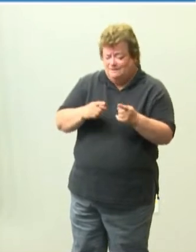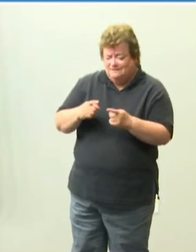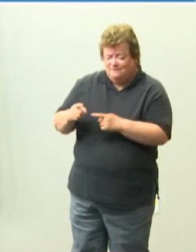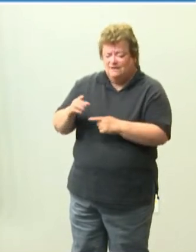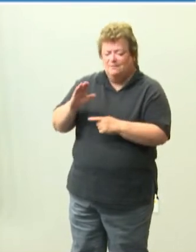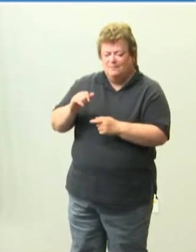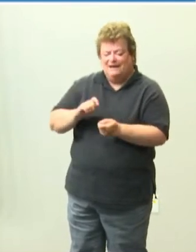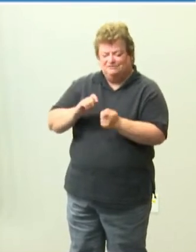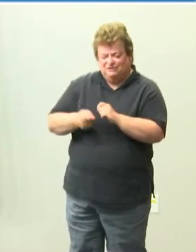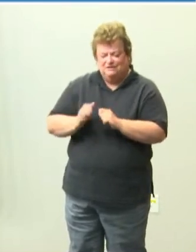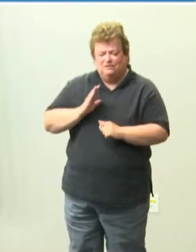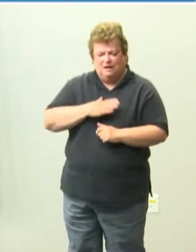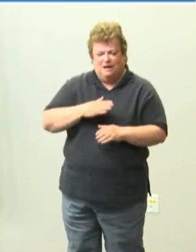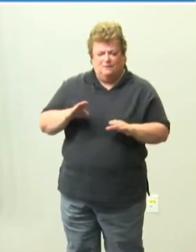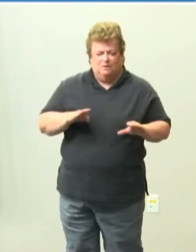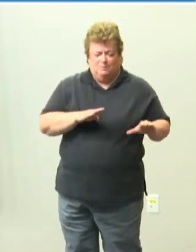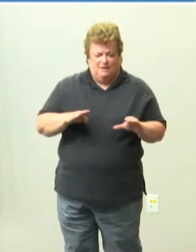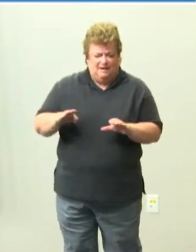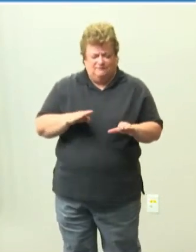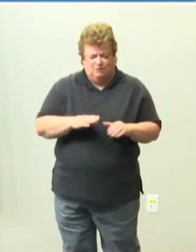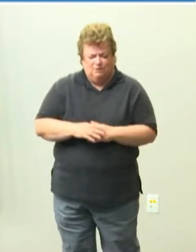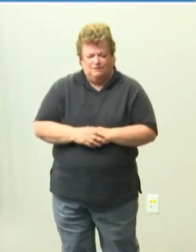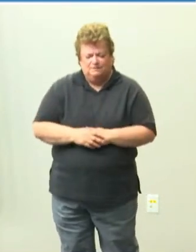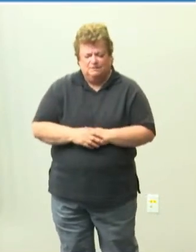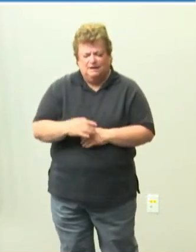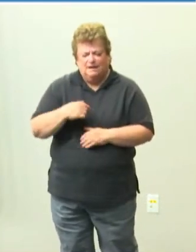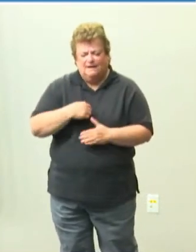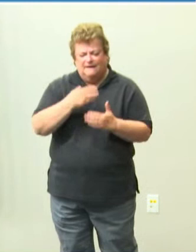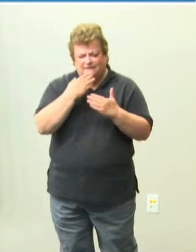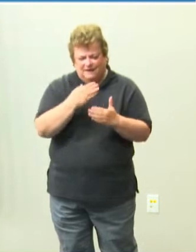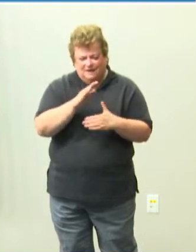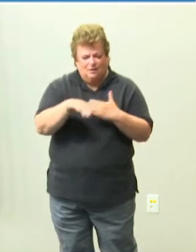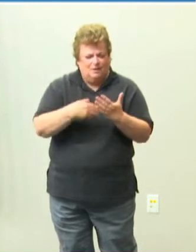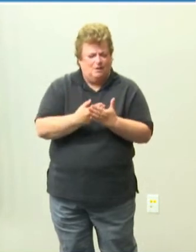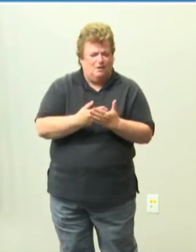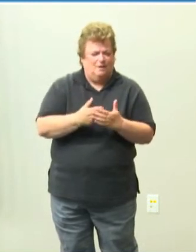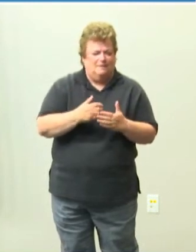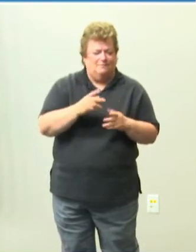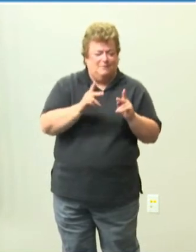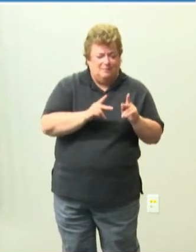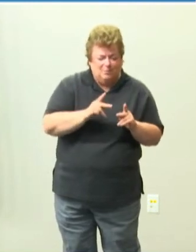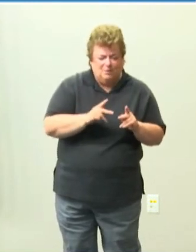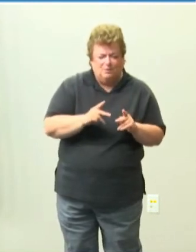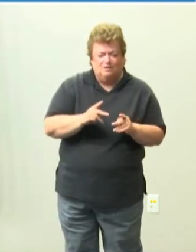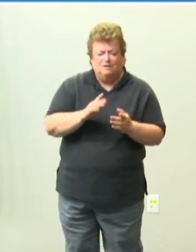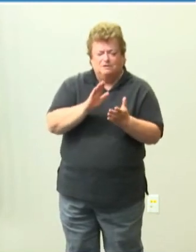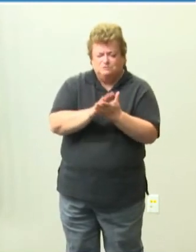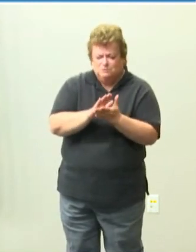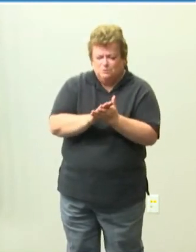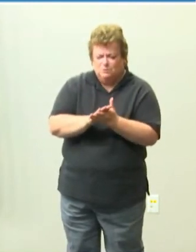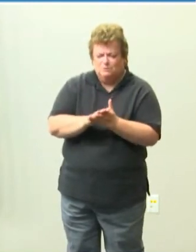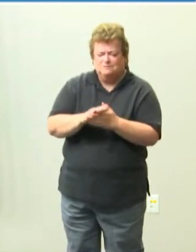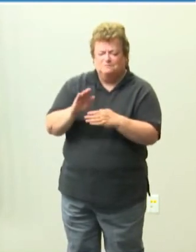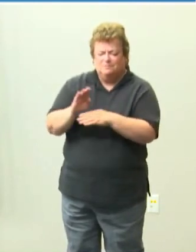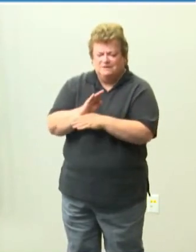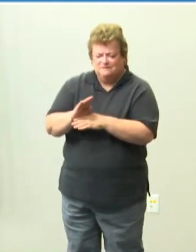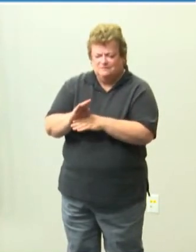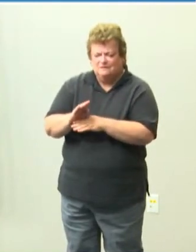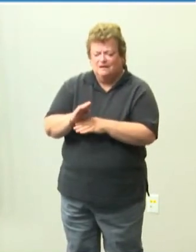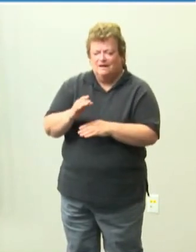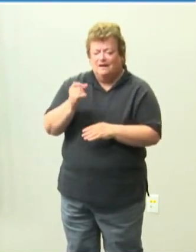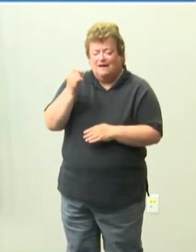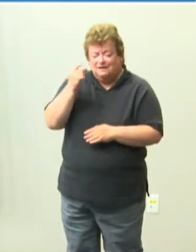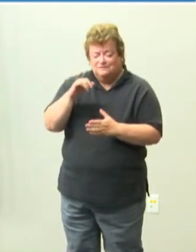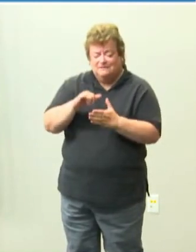our behavior. I thank all of our residents, our businesses, and our schools for understanding that reinstatement of the